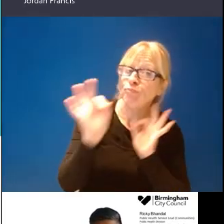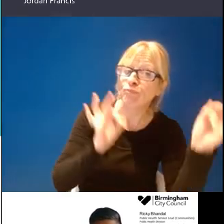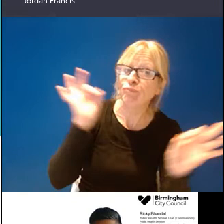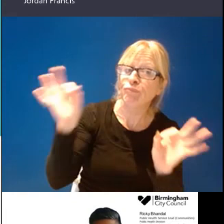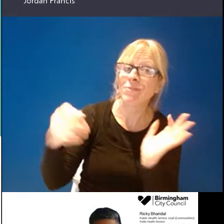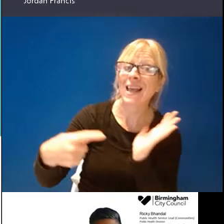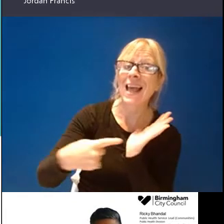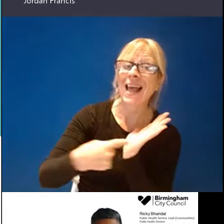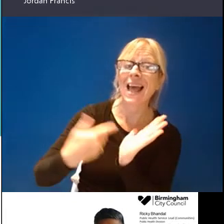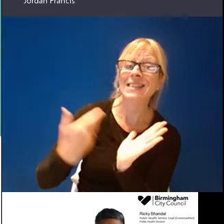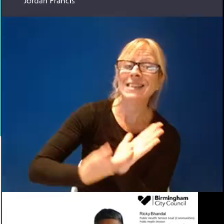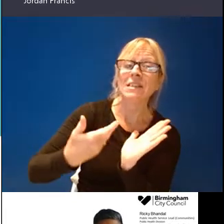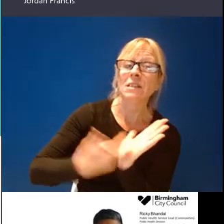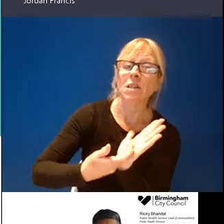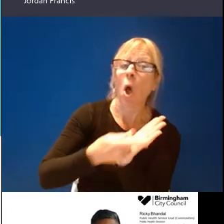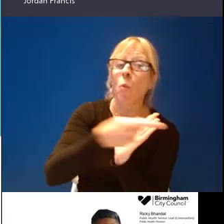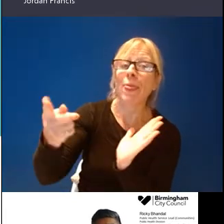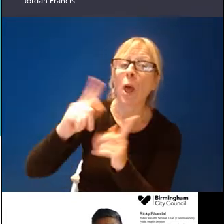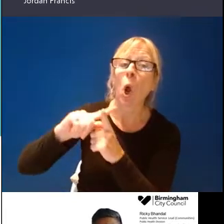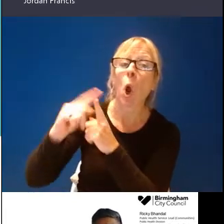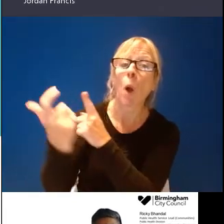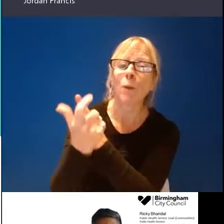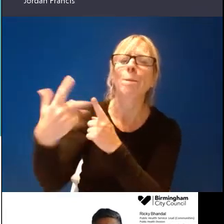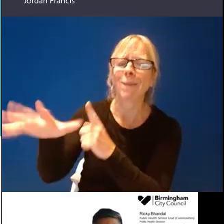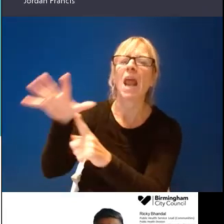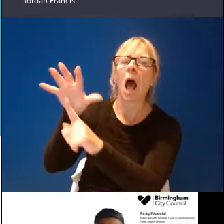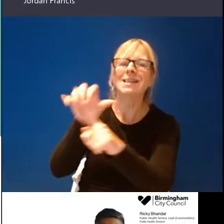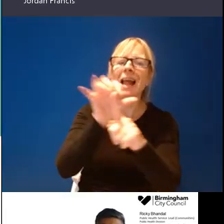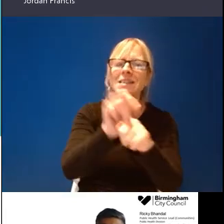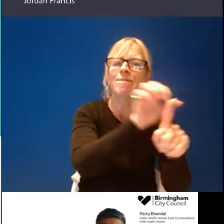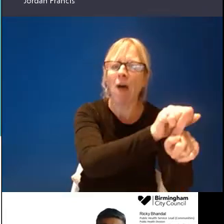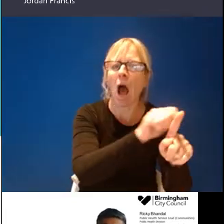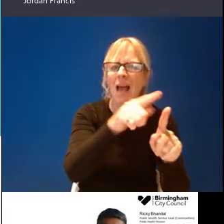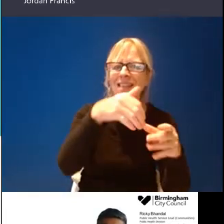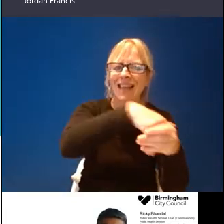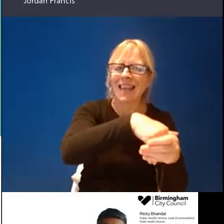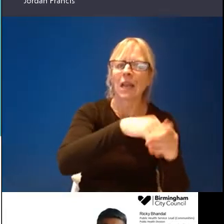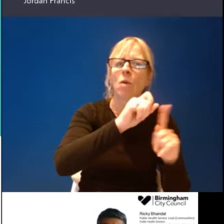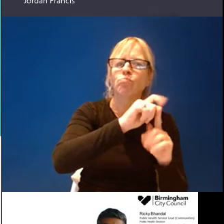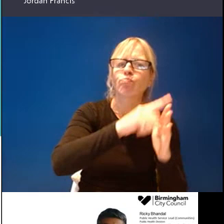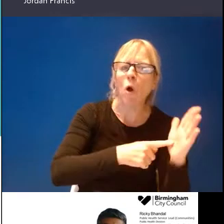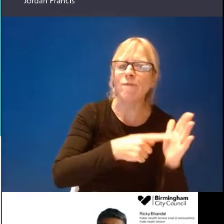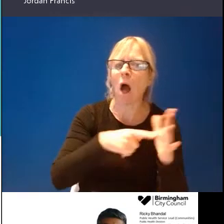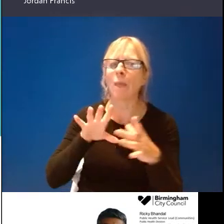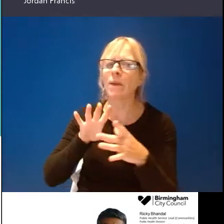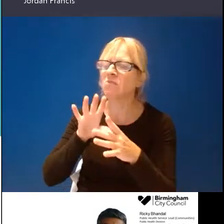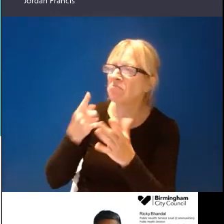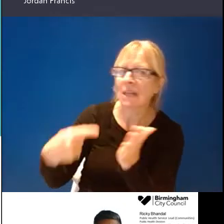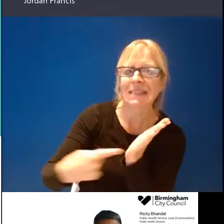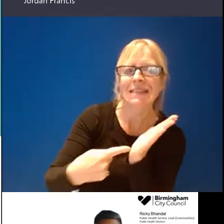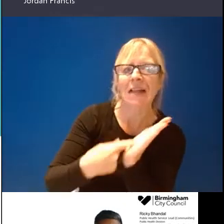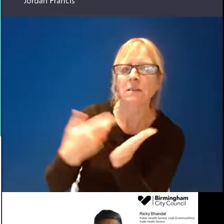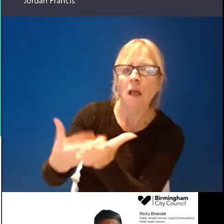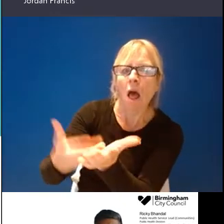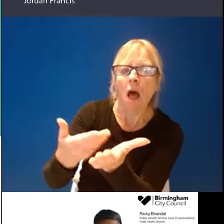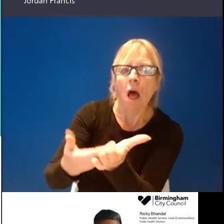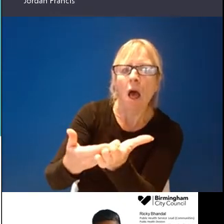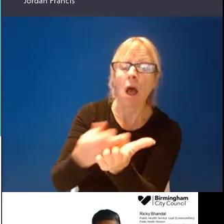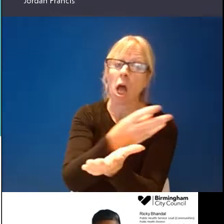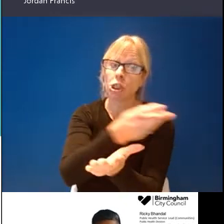with communities that have been identified with the profiles. What we're able to do then is some partners who we've